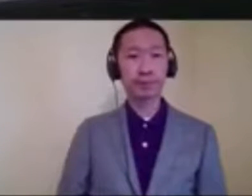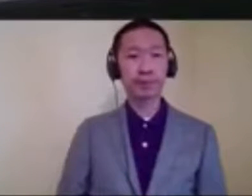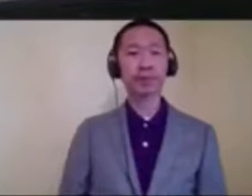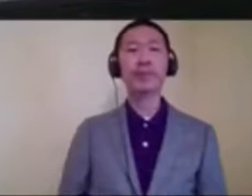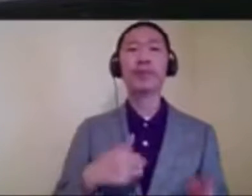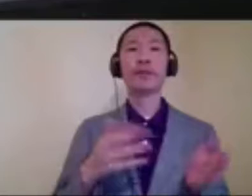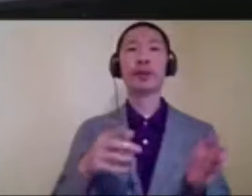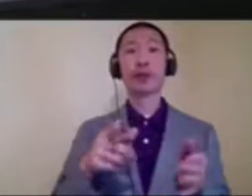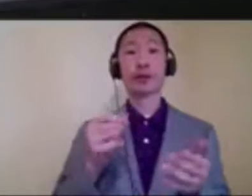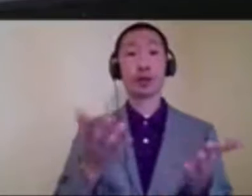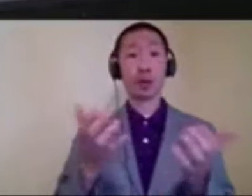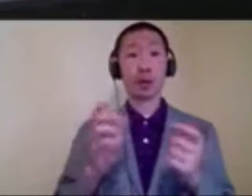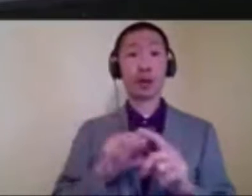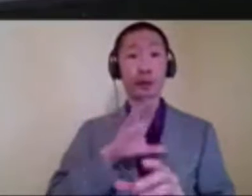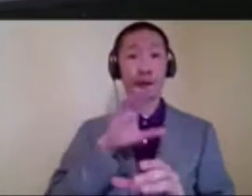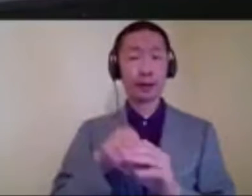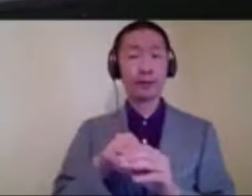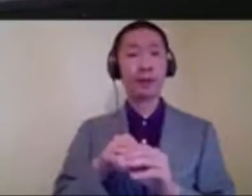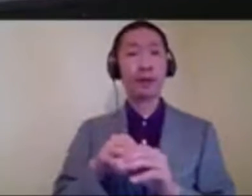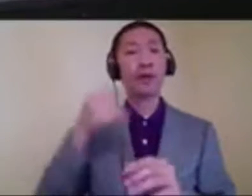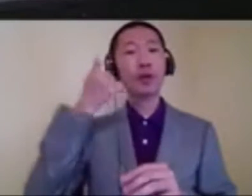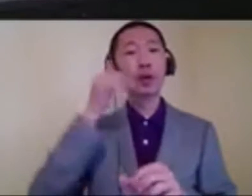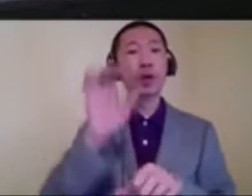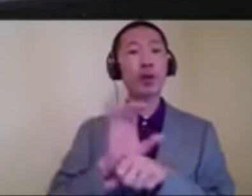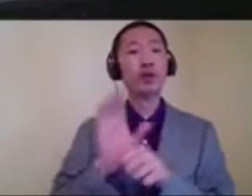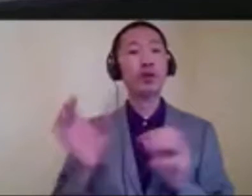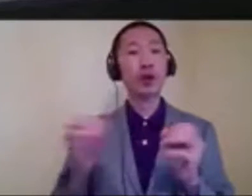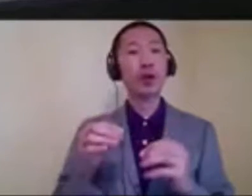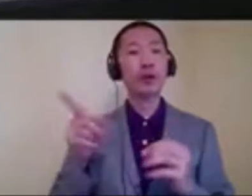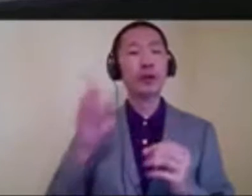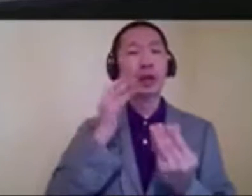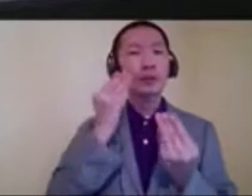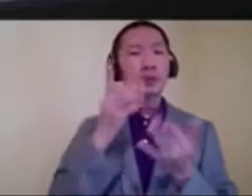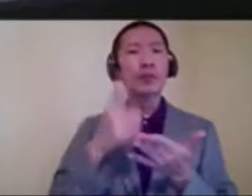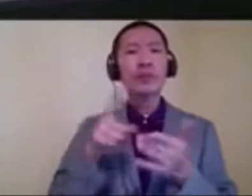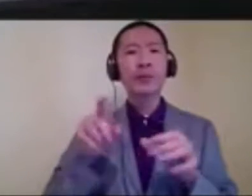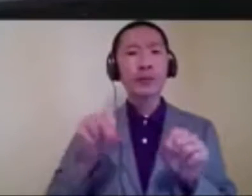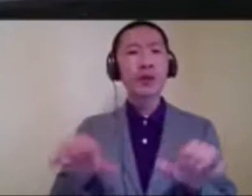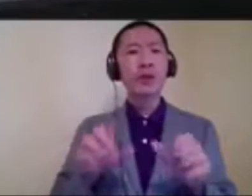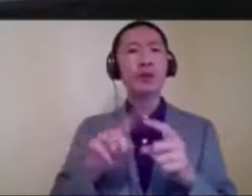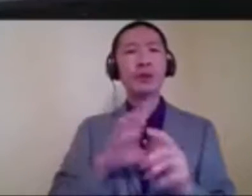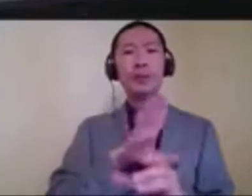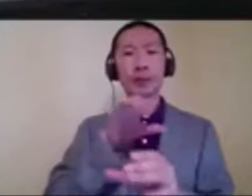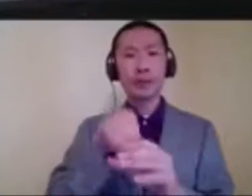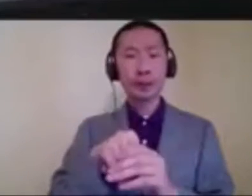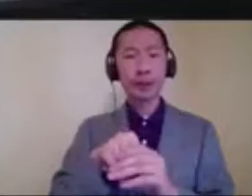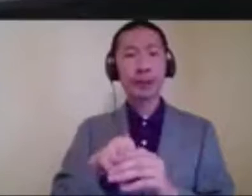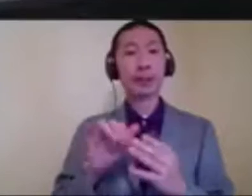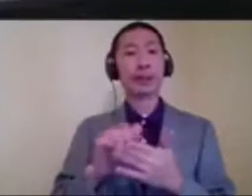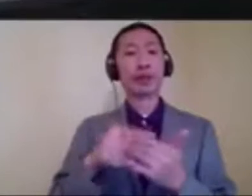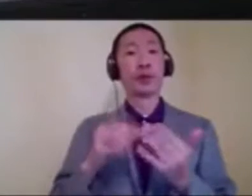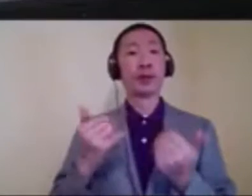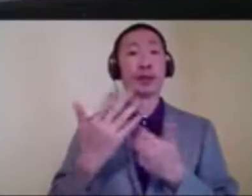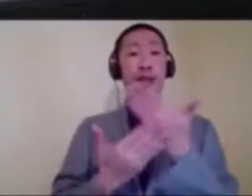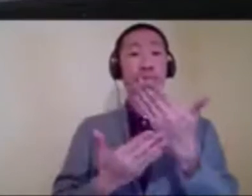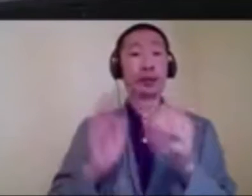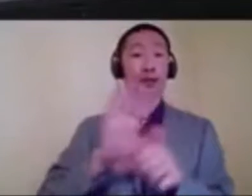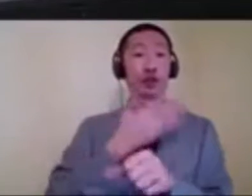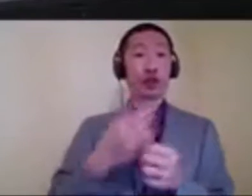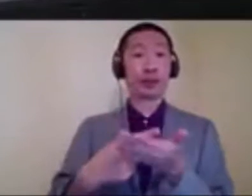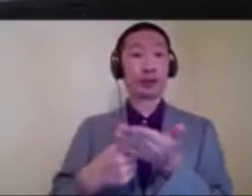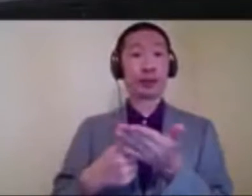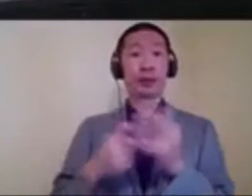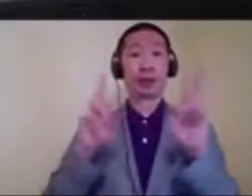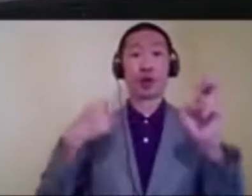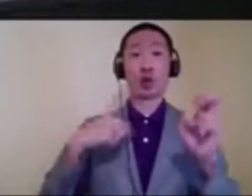would like to get involved, call the church office and they'll let you know what you can do to be a part. So that's what this song talks about. We are